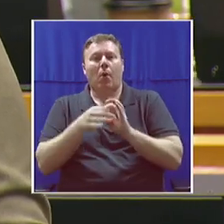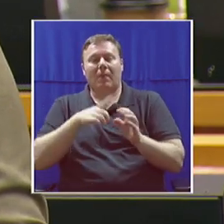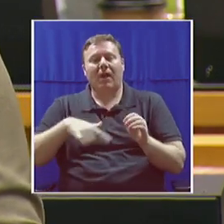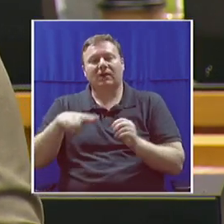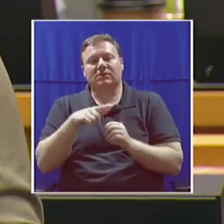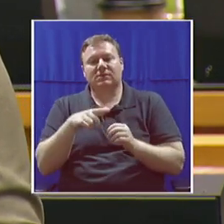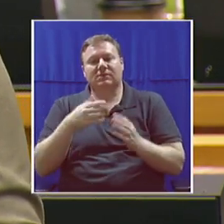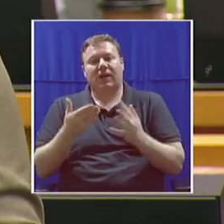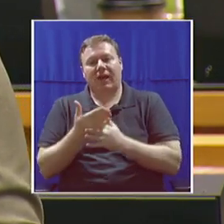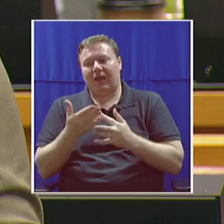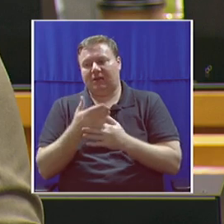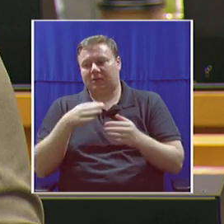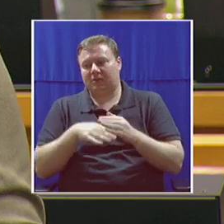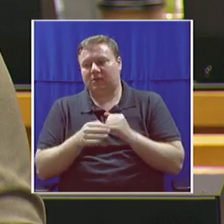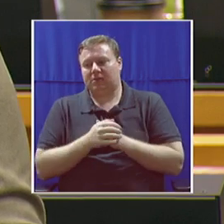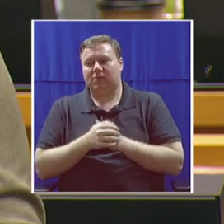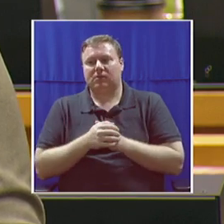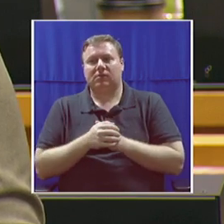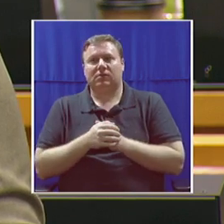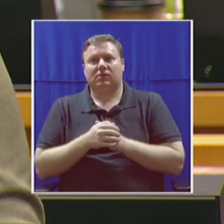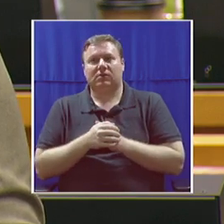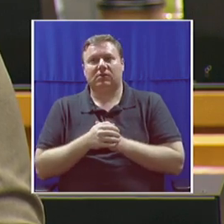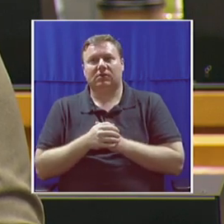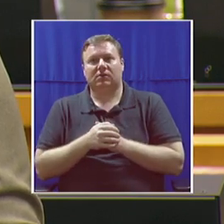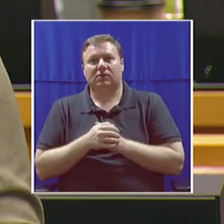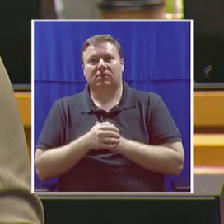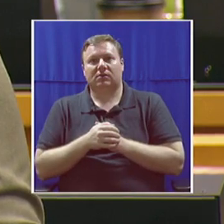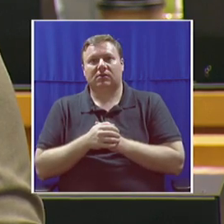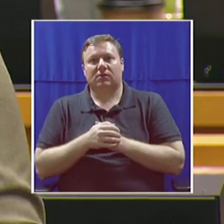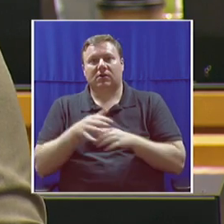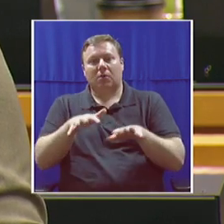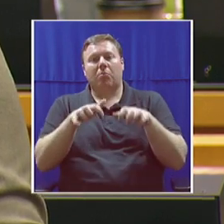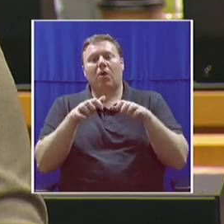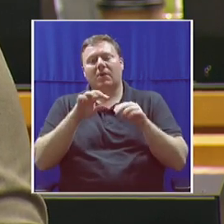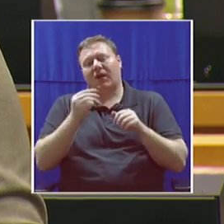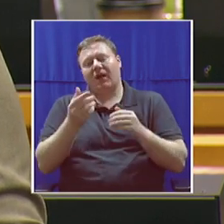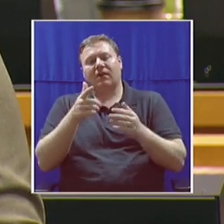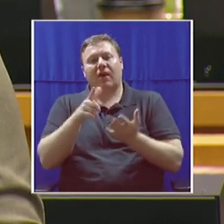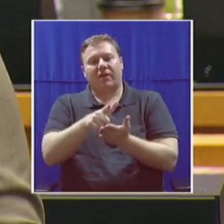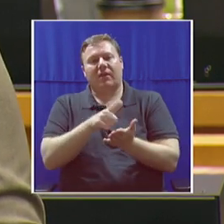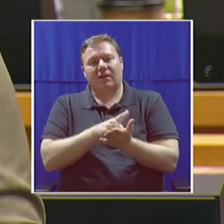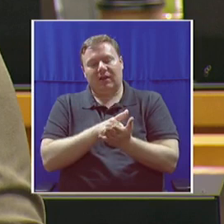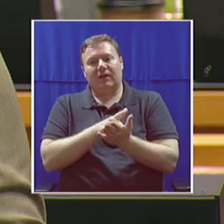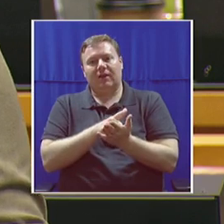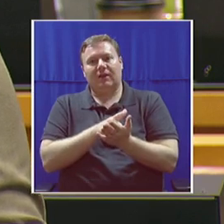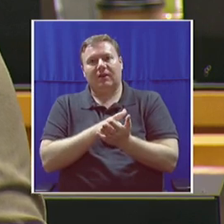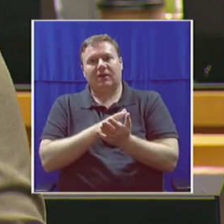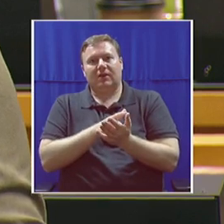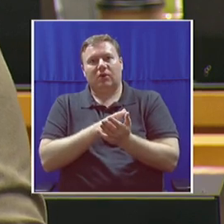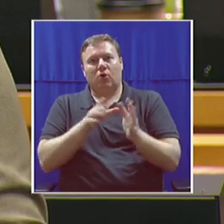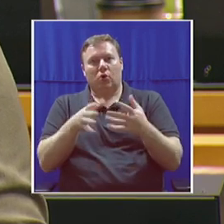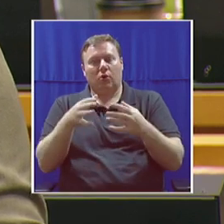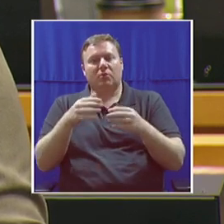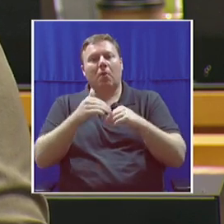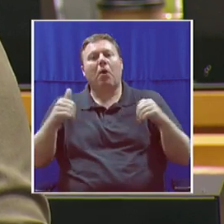land are still regulated by regulation that was passed by Parliament and other legislative bodies of the apar era it is